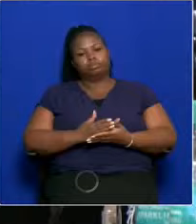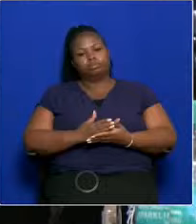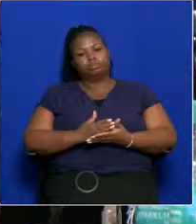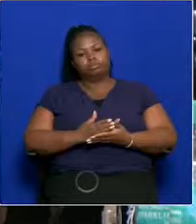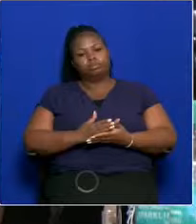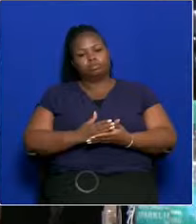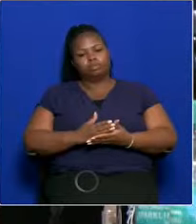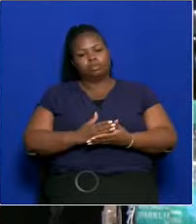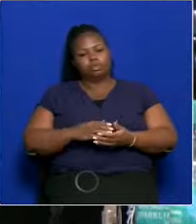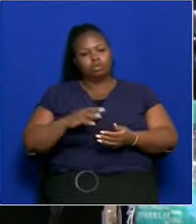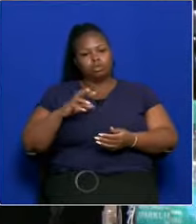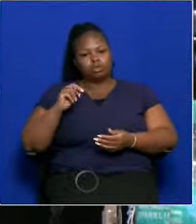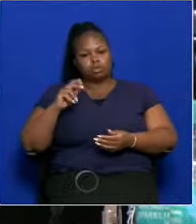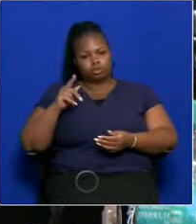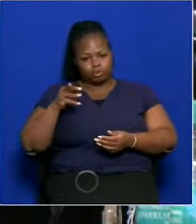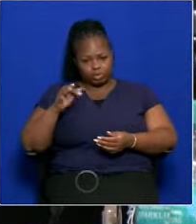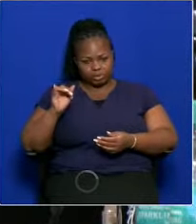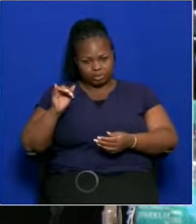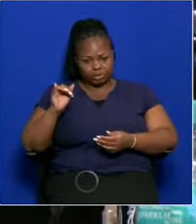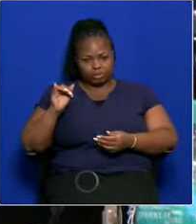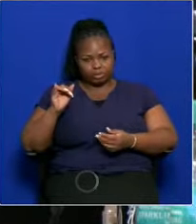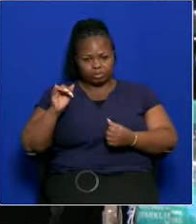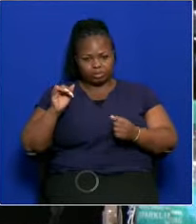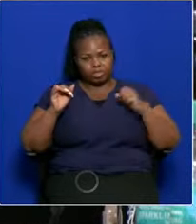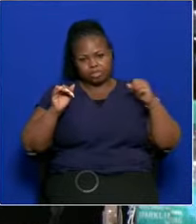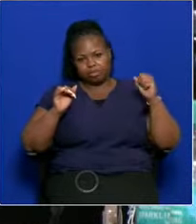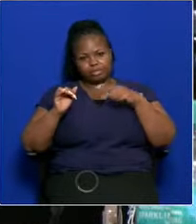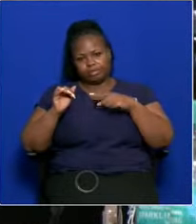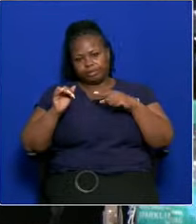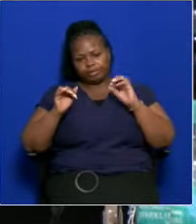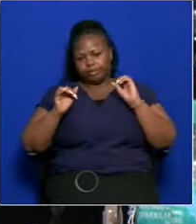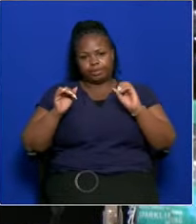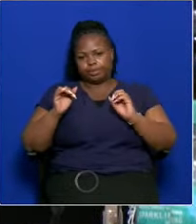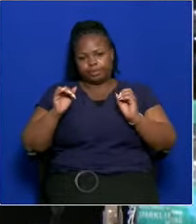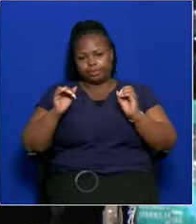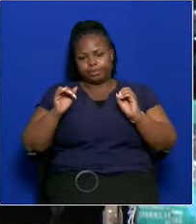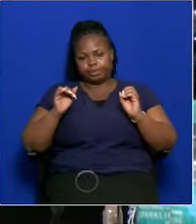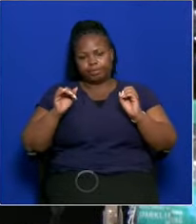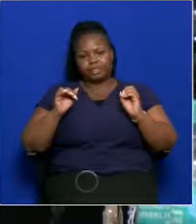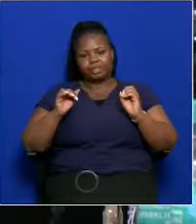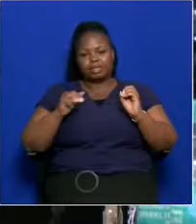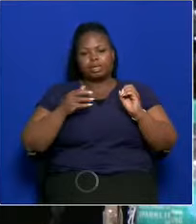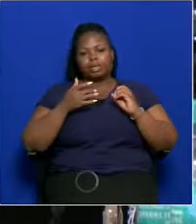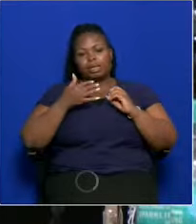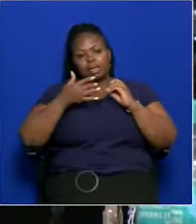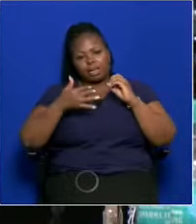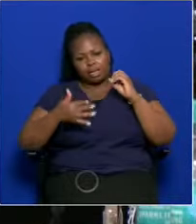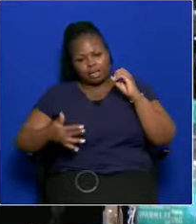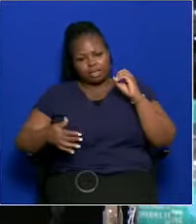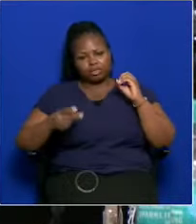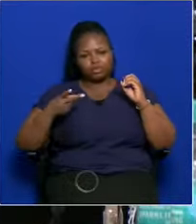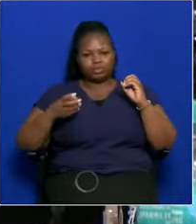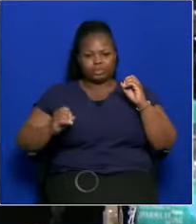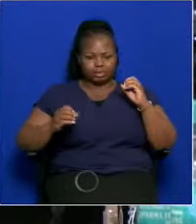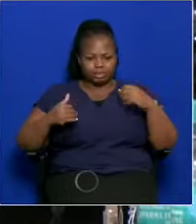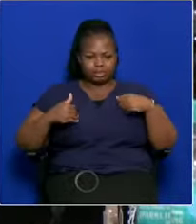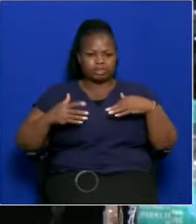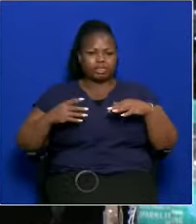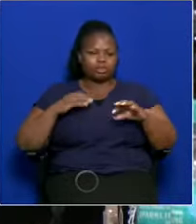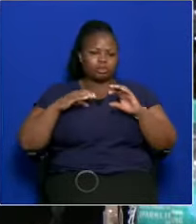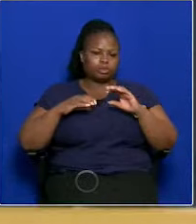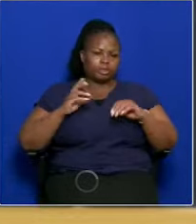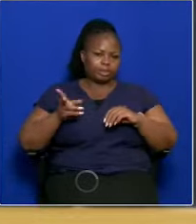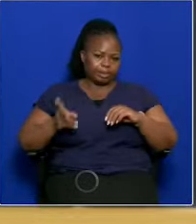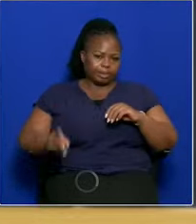Gossi. You won't see anything from the general. It's only on the 20th where conversations resume. And so that